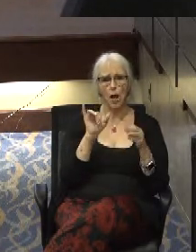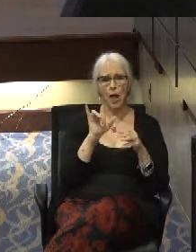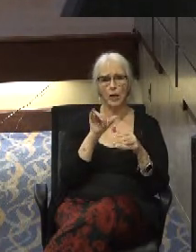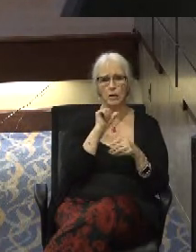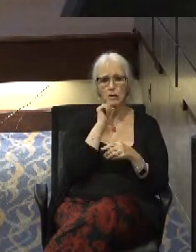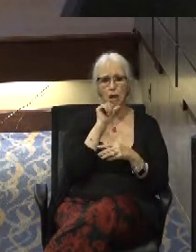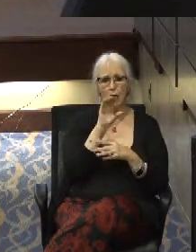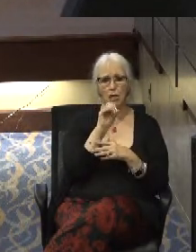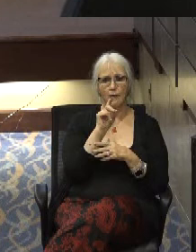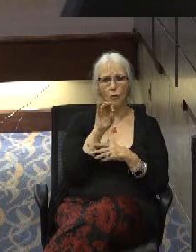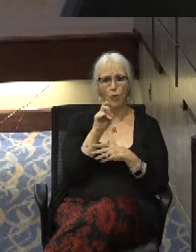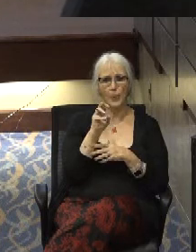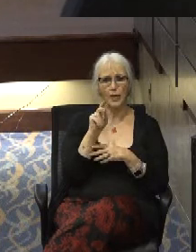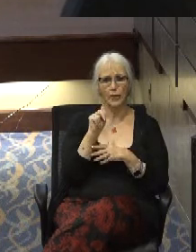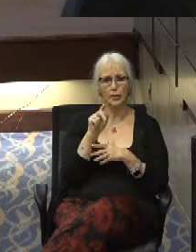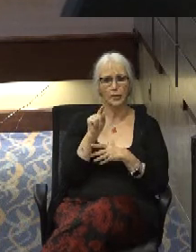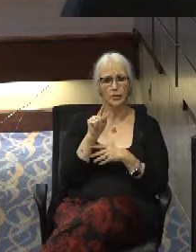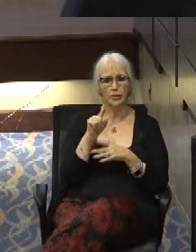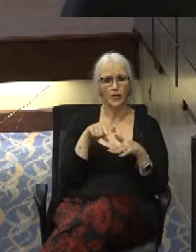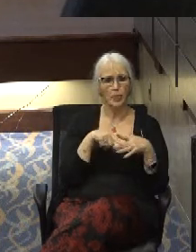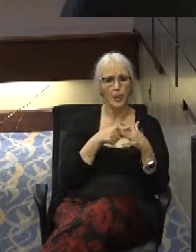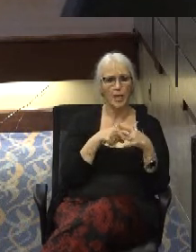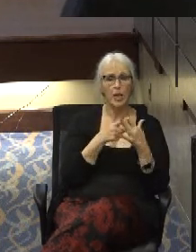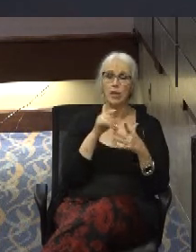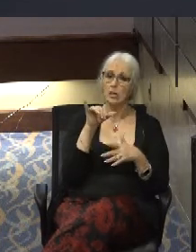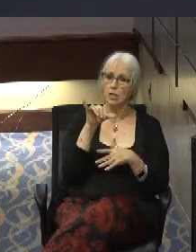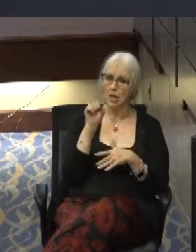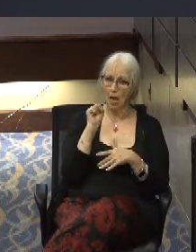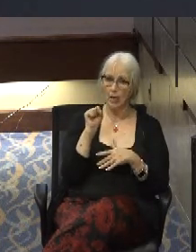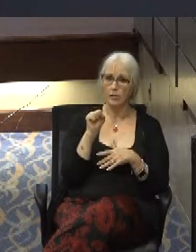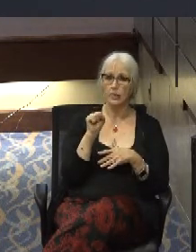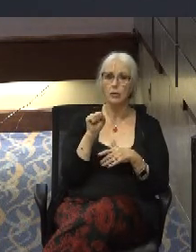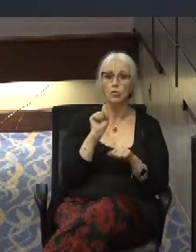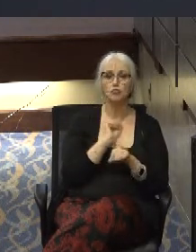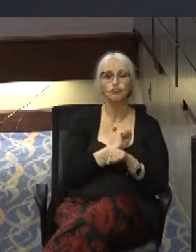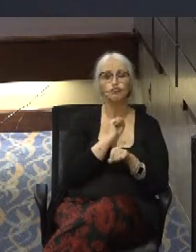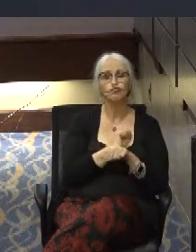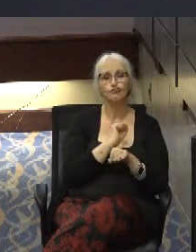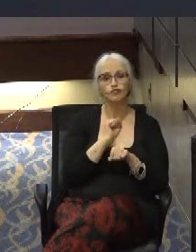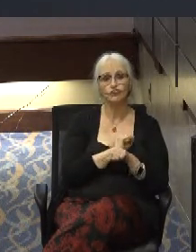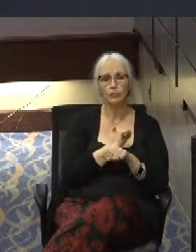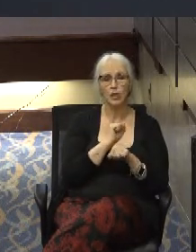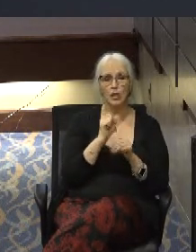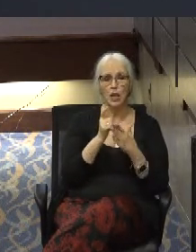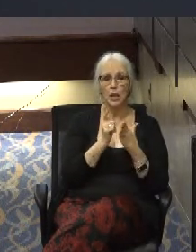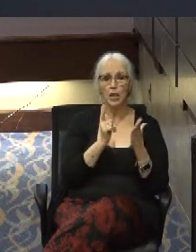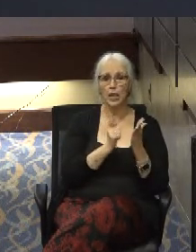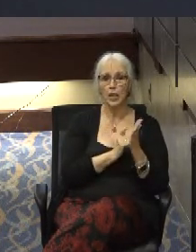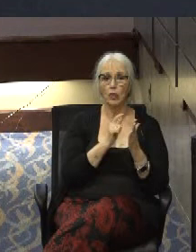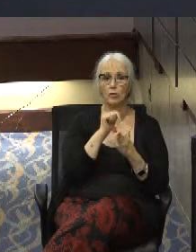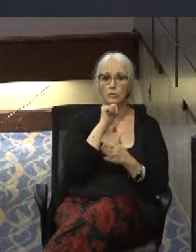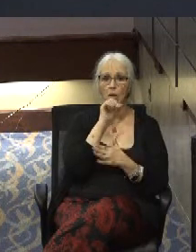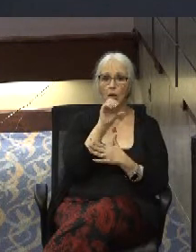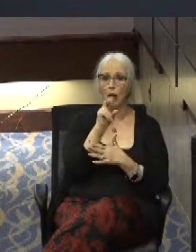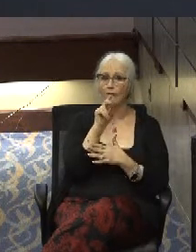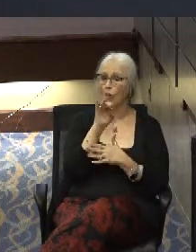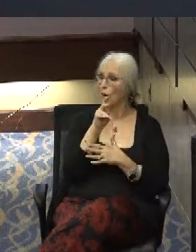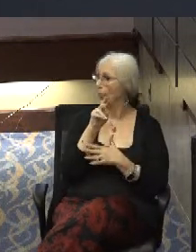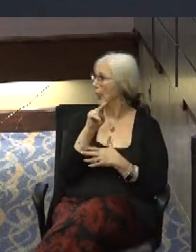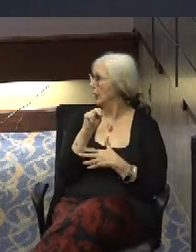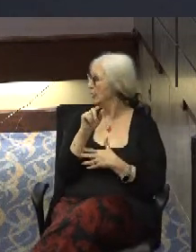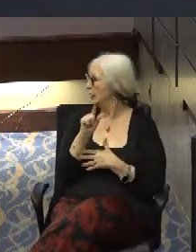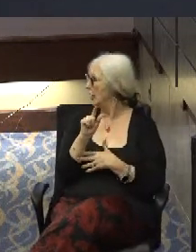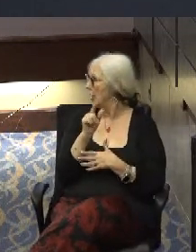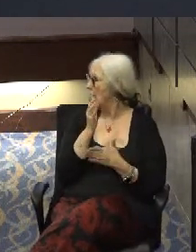non-conforming from the onset? It's my understanding that, yes, it was in operation and it was considered legally non-conforming. And it may go back